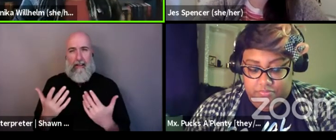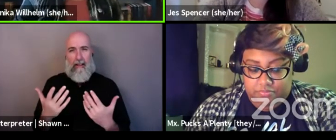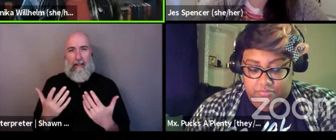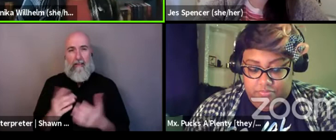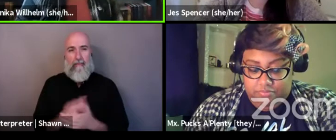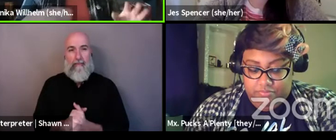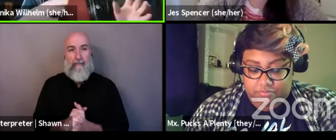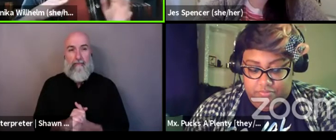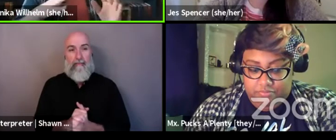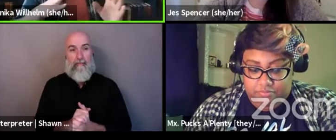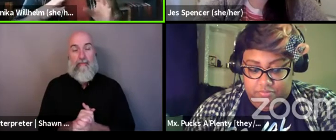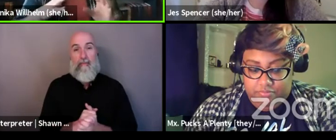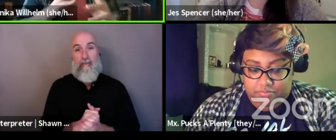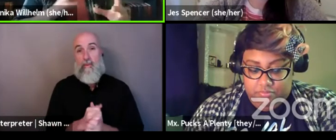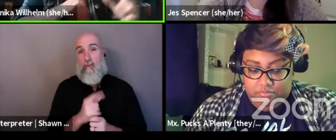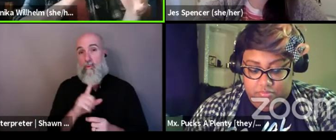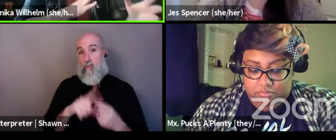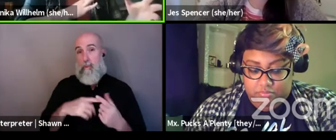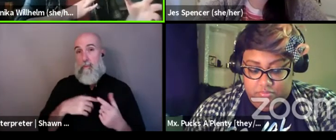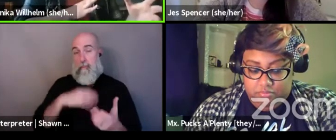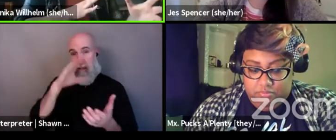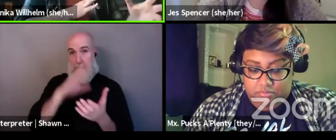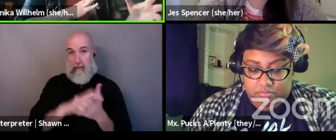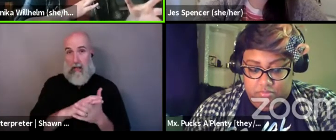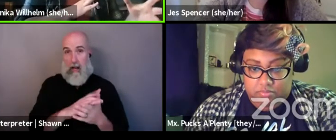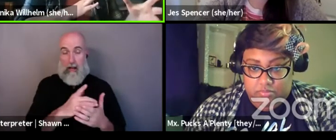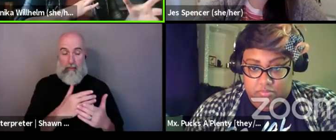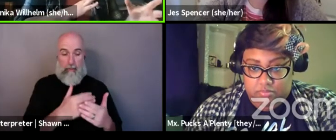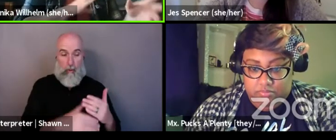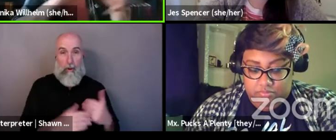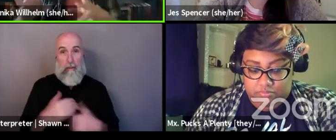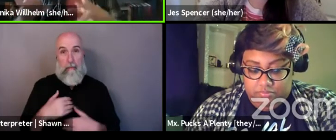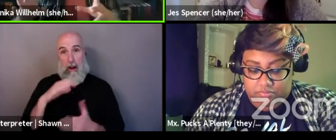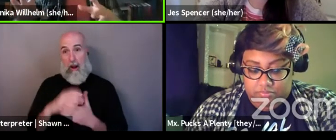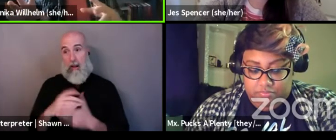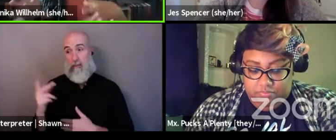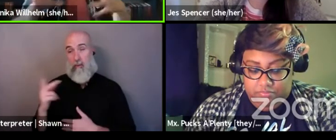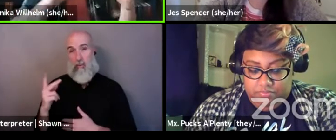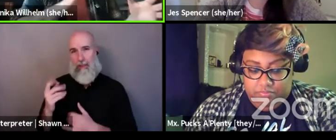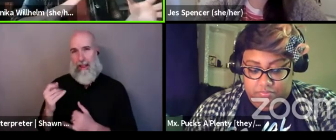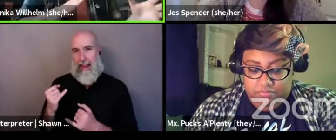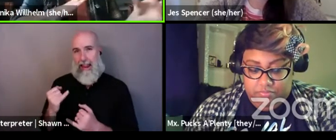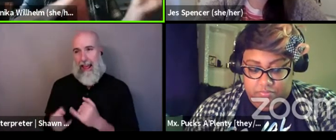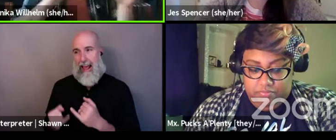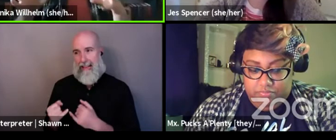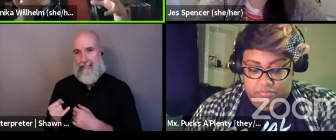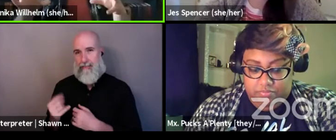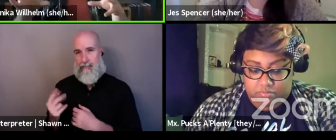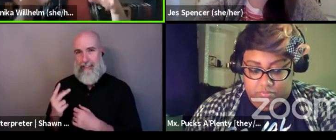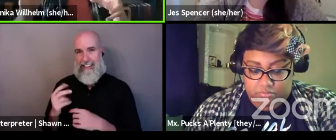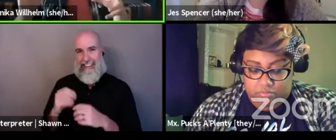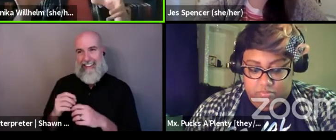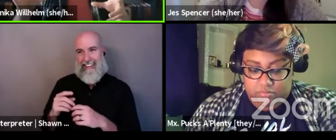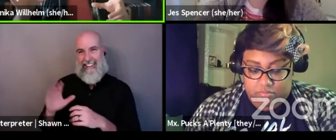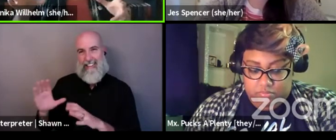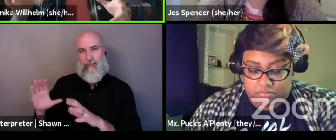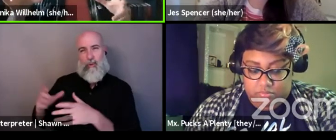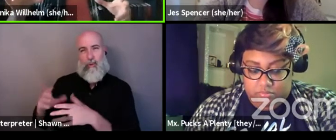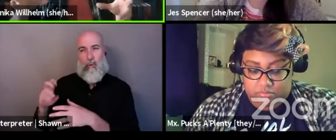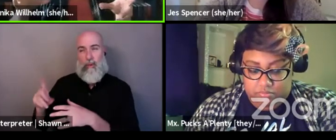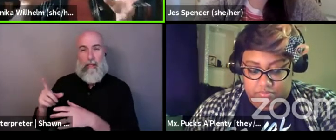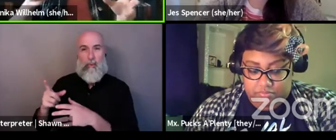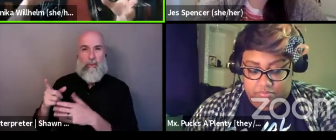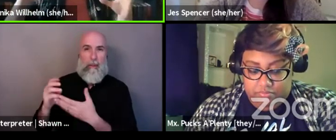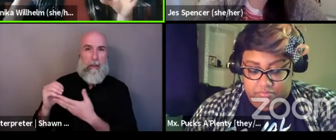when I had my son, my husband and I were the last ones in our friend group or within the crew that he was on. He was the master electrician at the